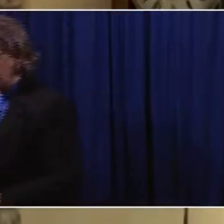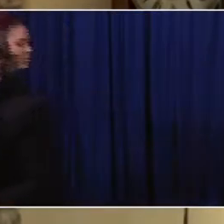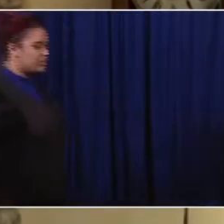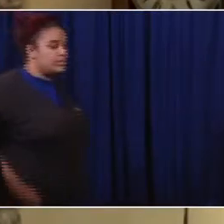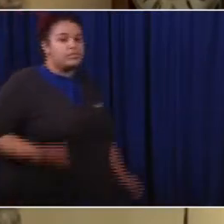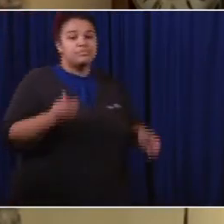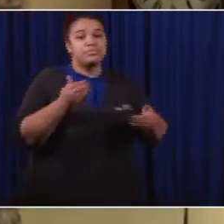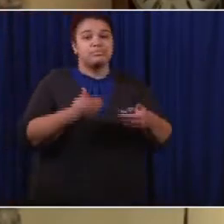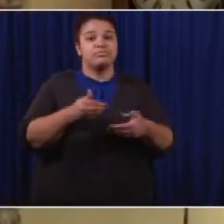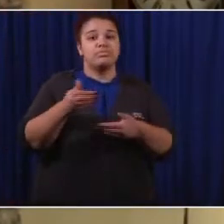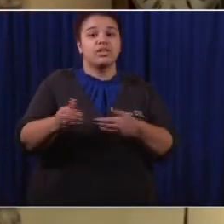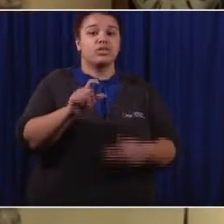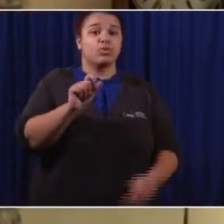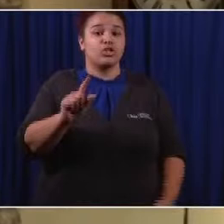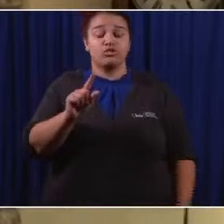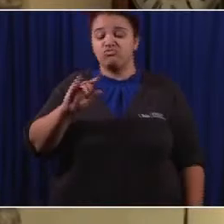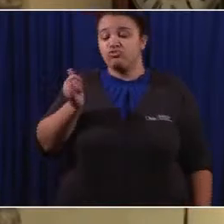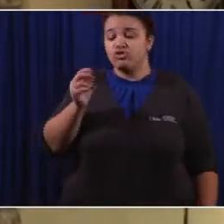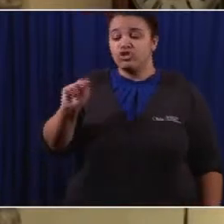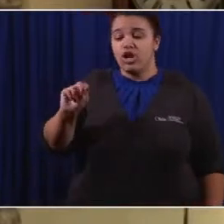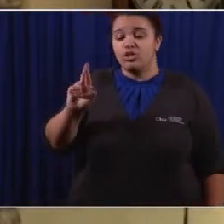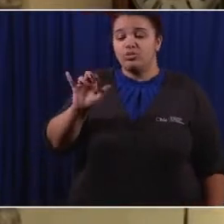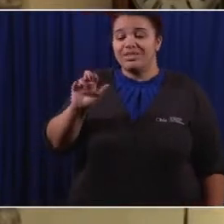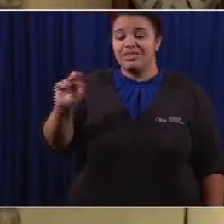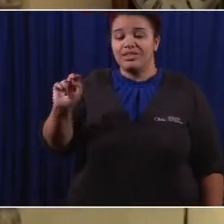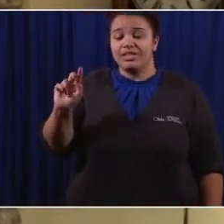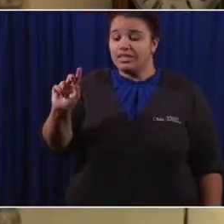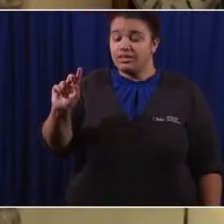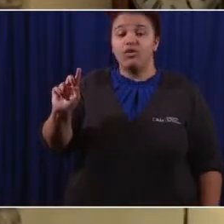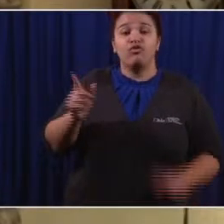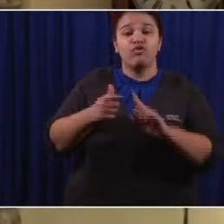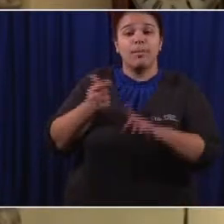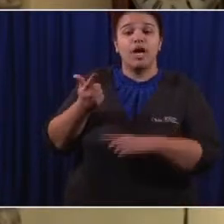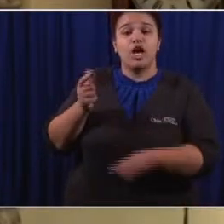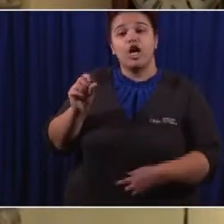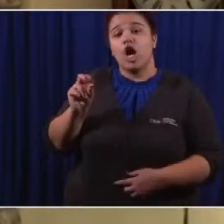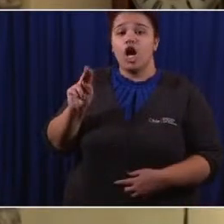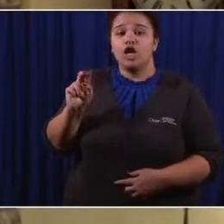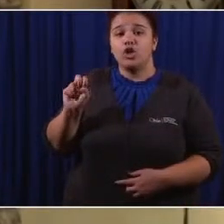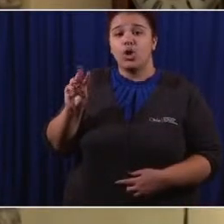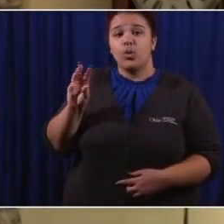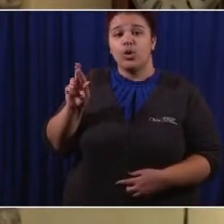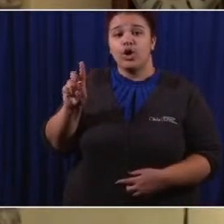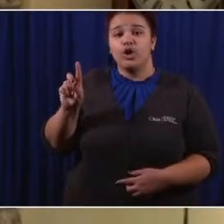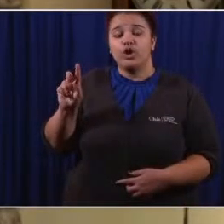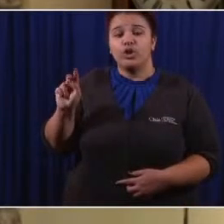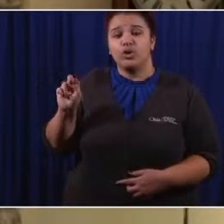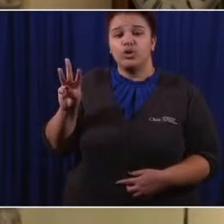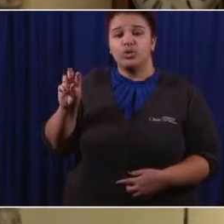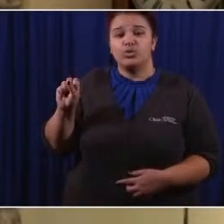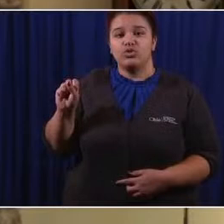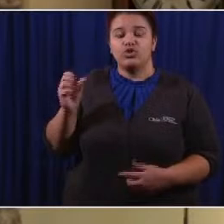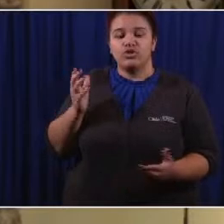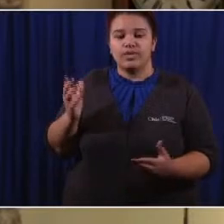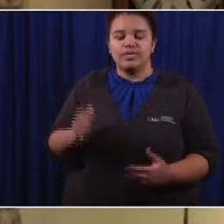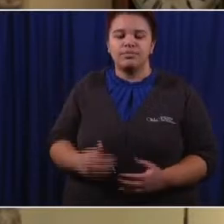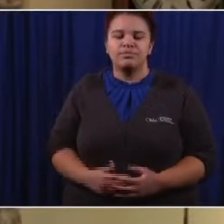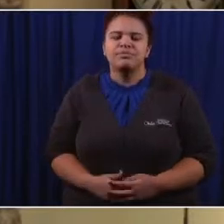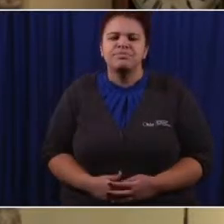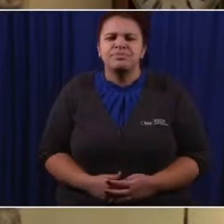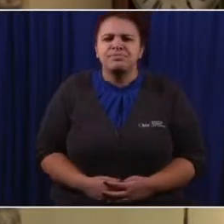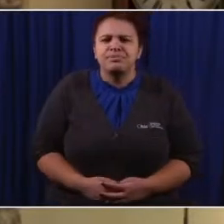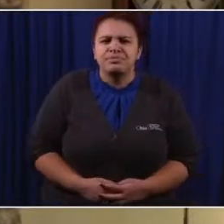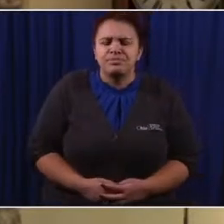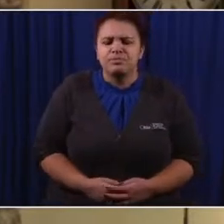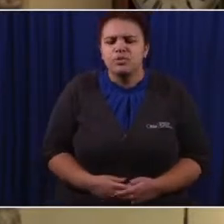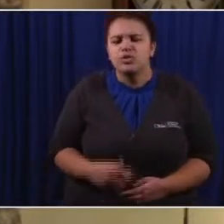Service. Good afternoon, Governor. Hey, John. Treasurer Sprague suggested today